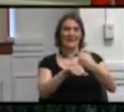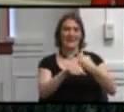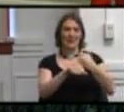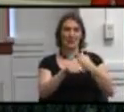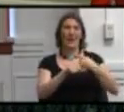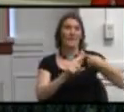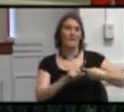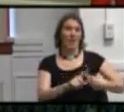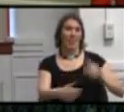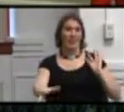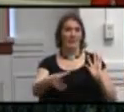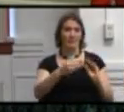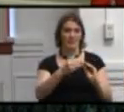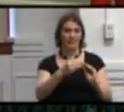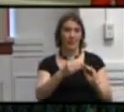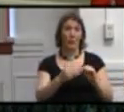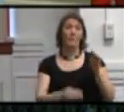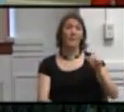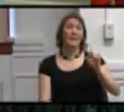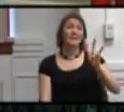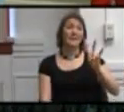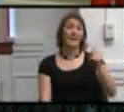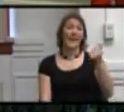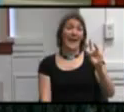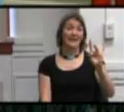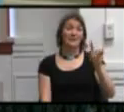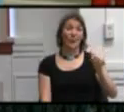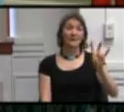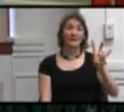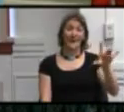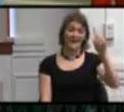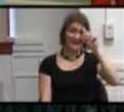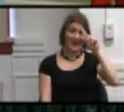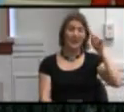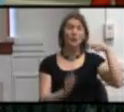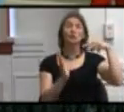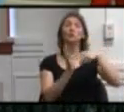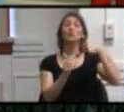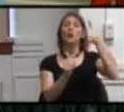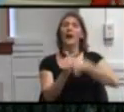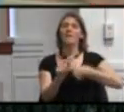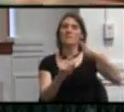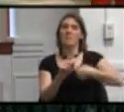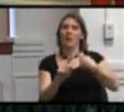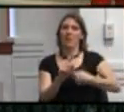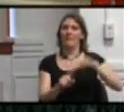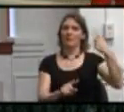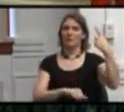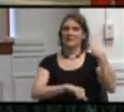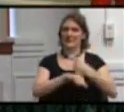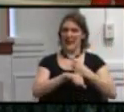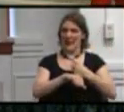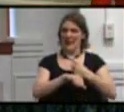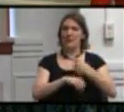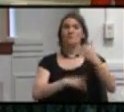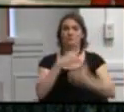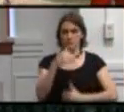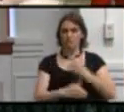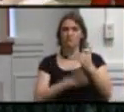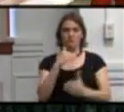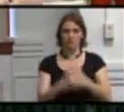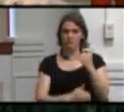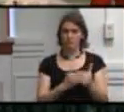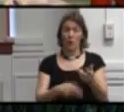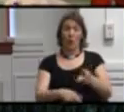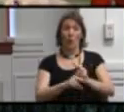monthly payment being $718.75. Due on the first of each month, following 60 days from the date of disbursement.